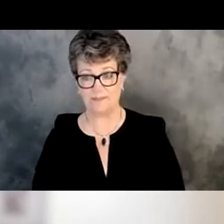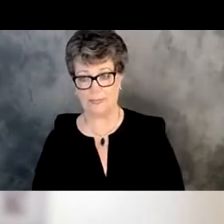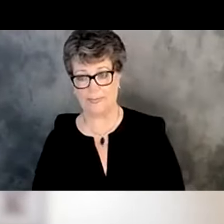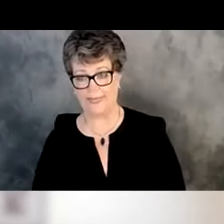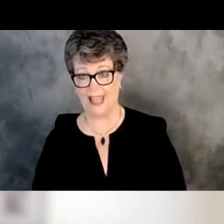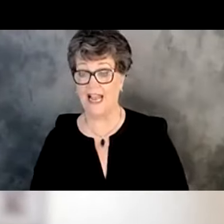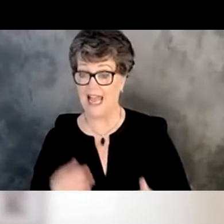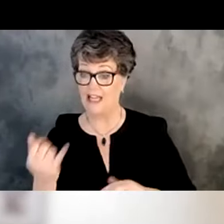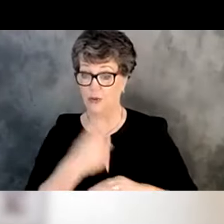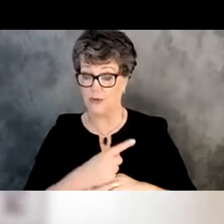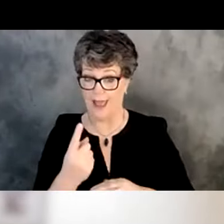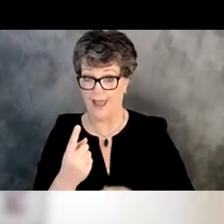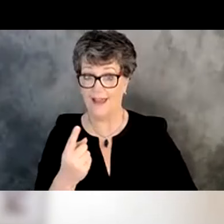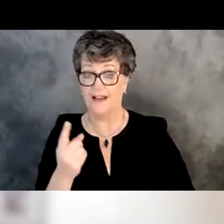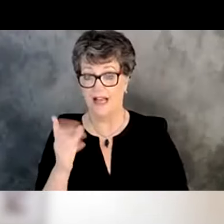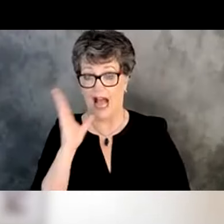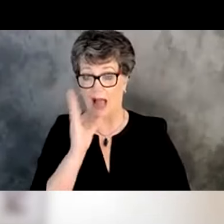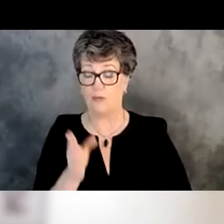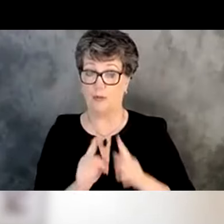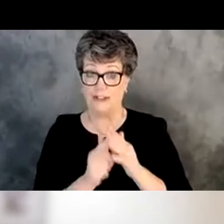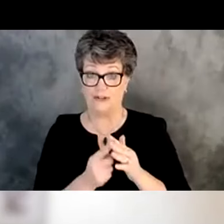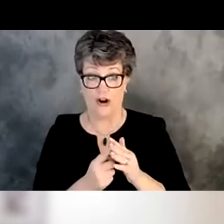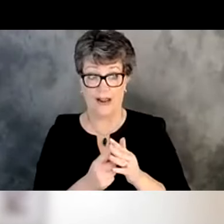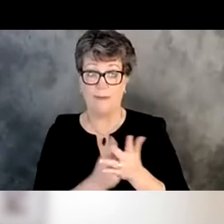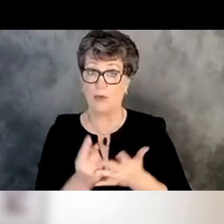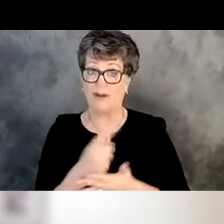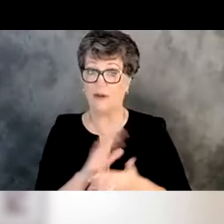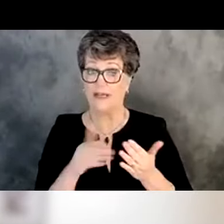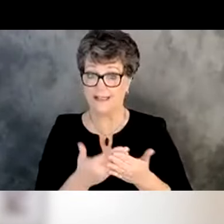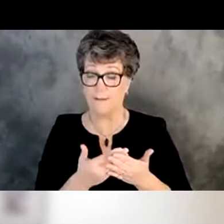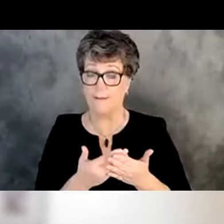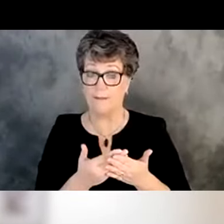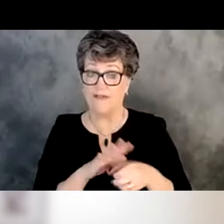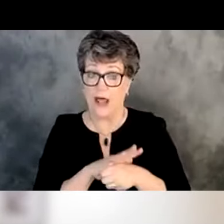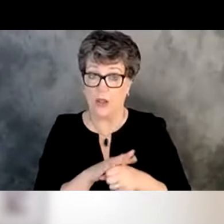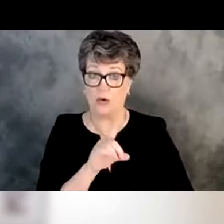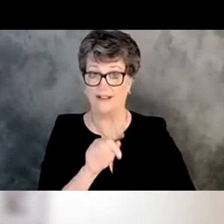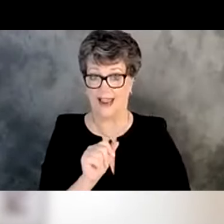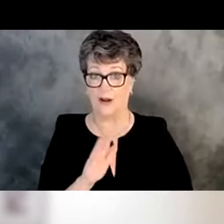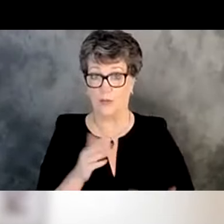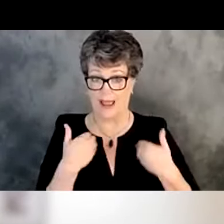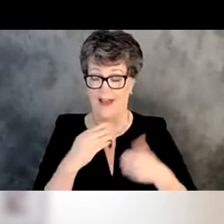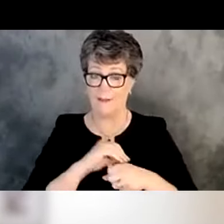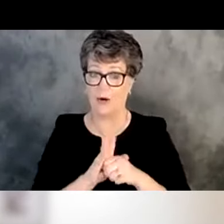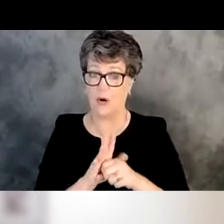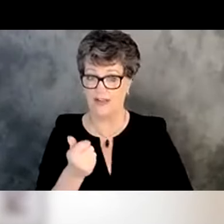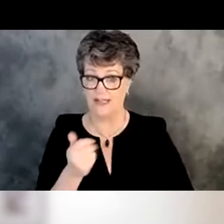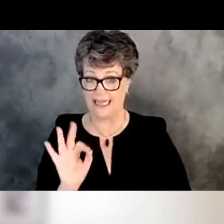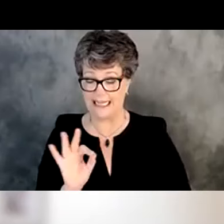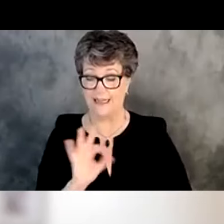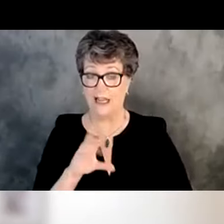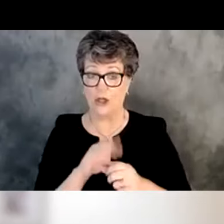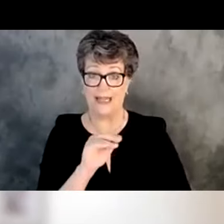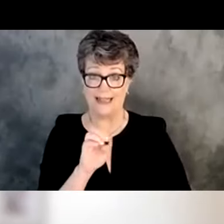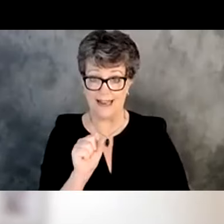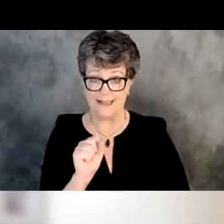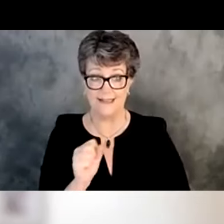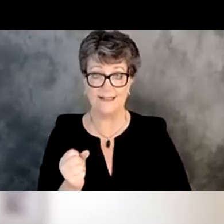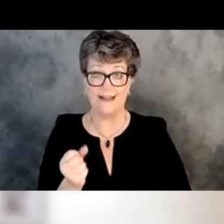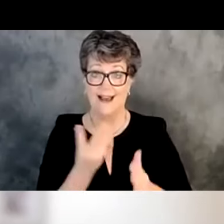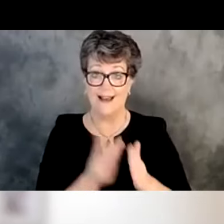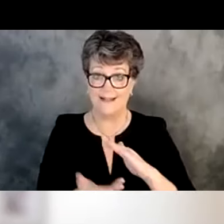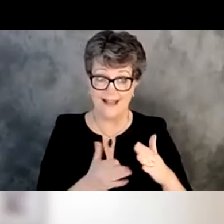Today I will be starting us off by reviewing some of our local data regarding COVID-19, including cases, deaths,